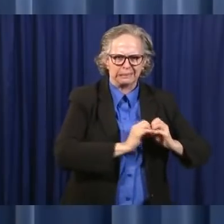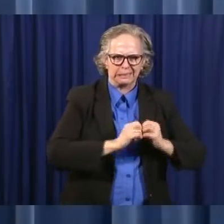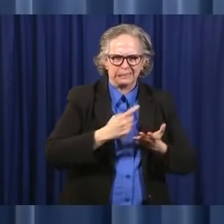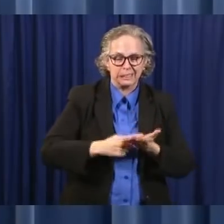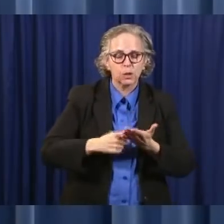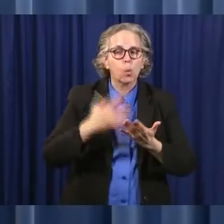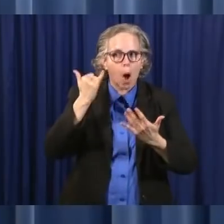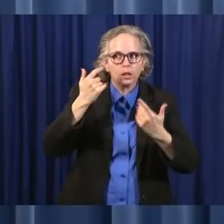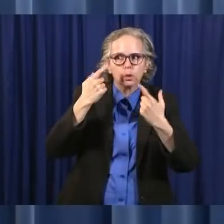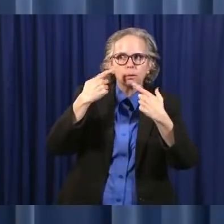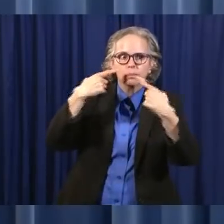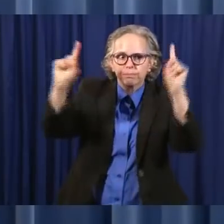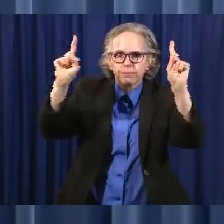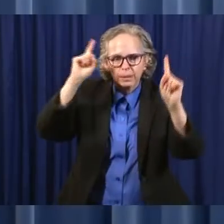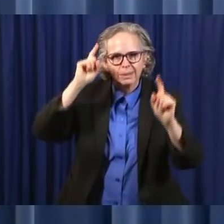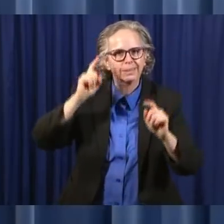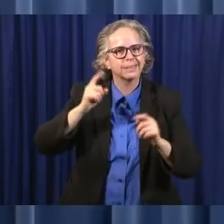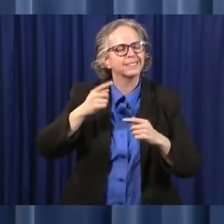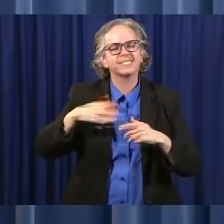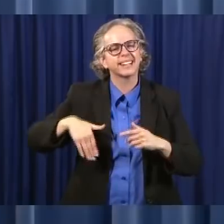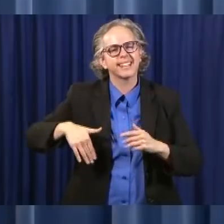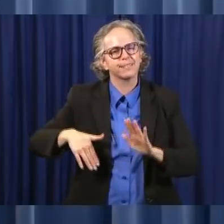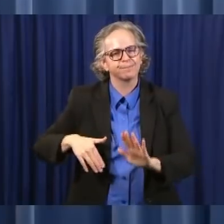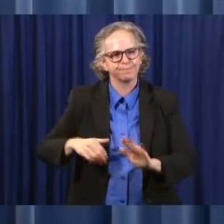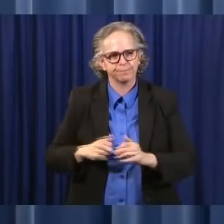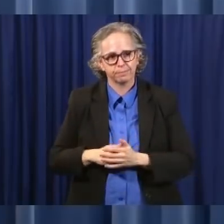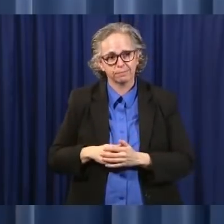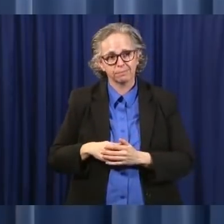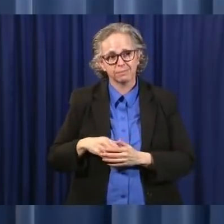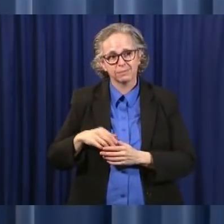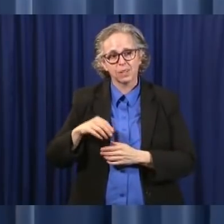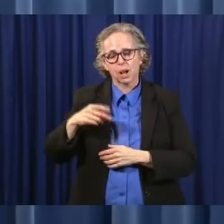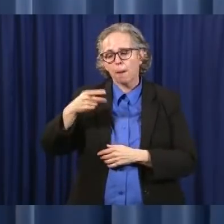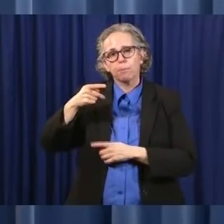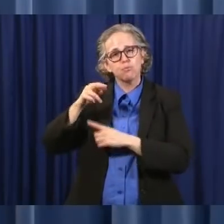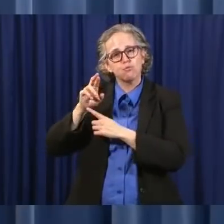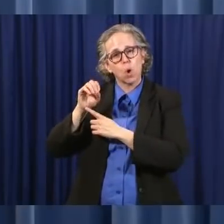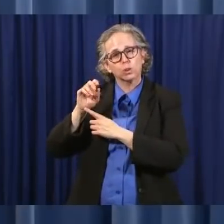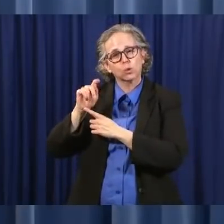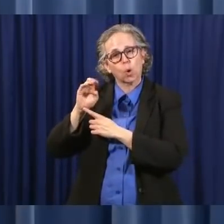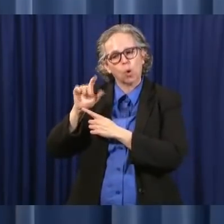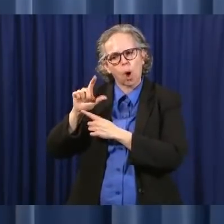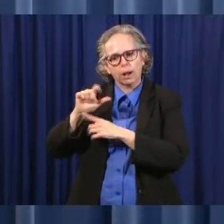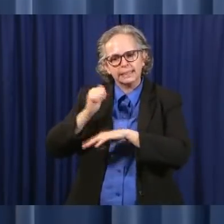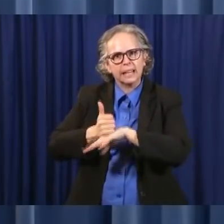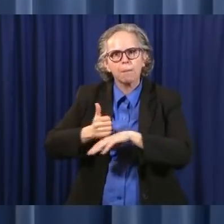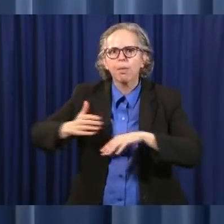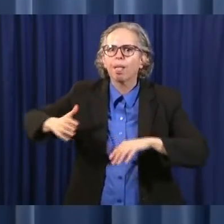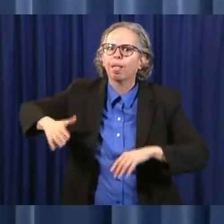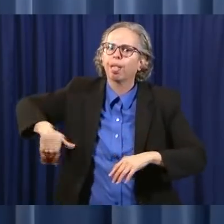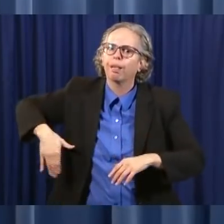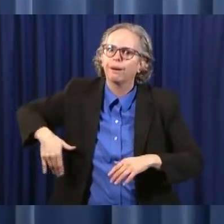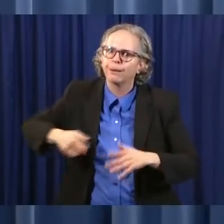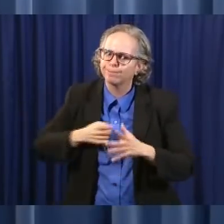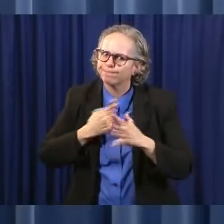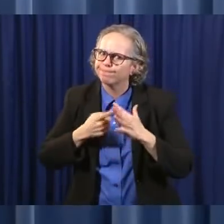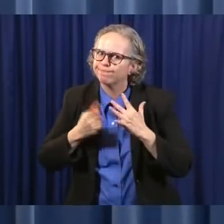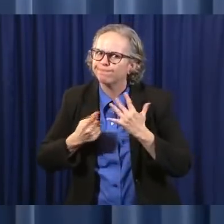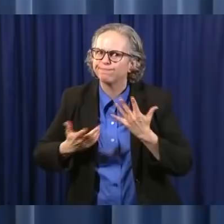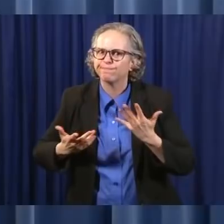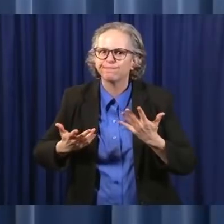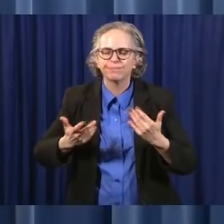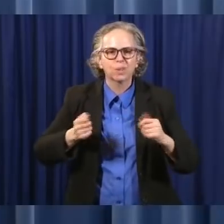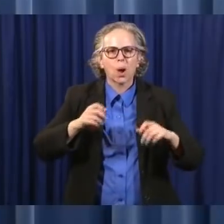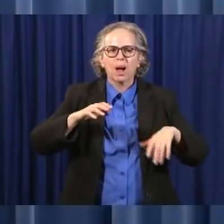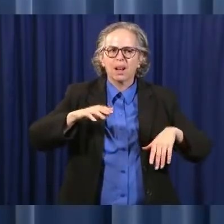place and that we can explain those to all the caregivers out there and all the